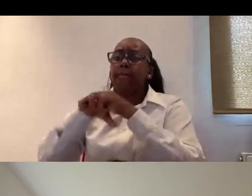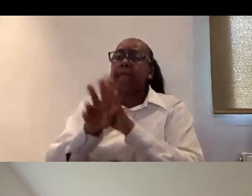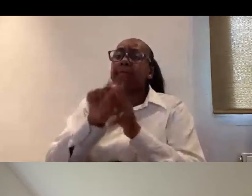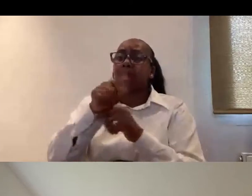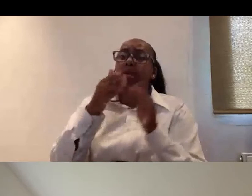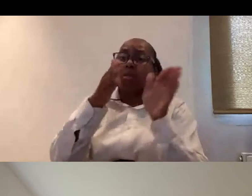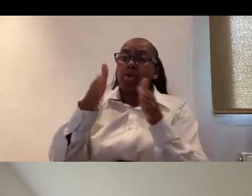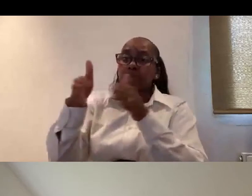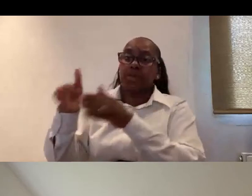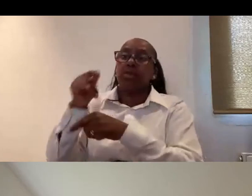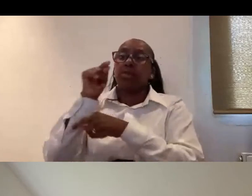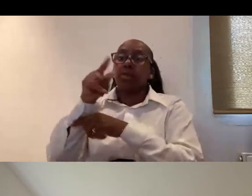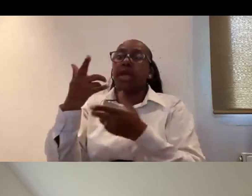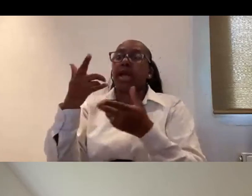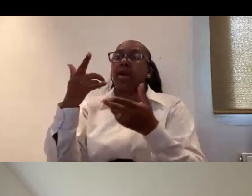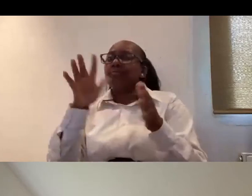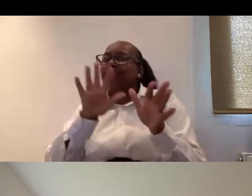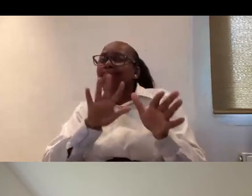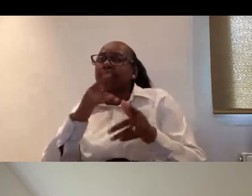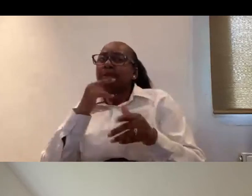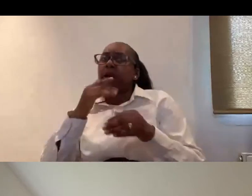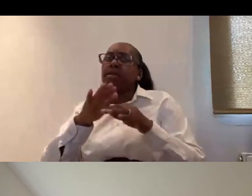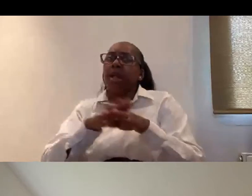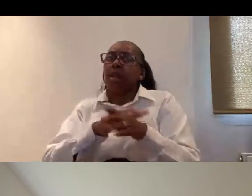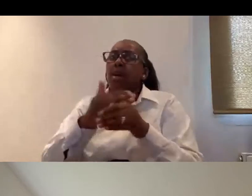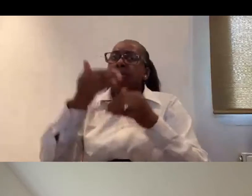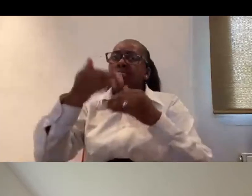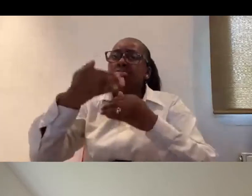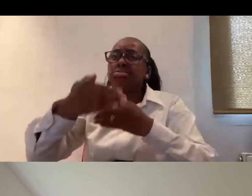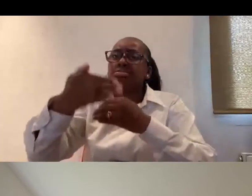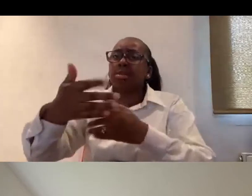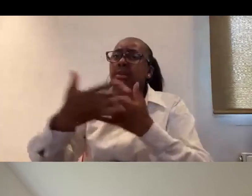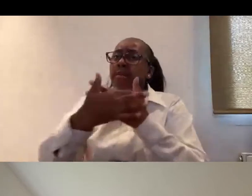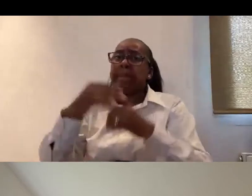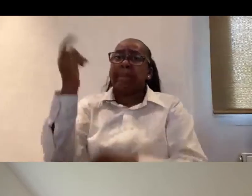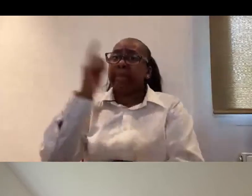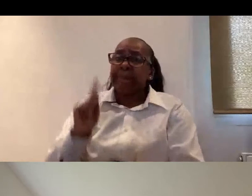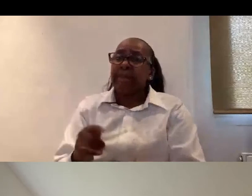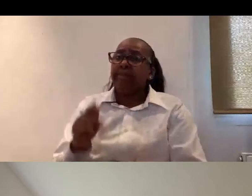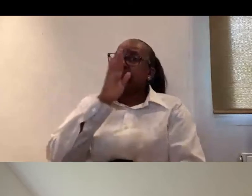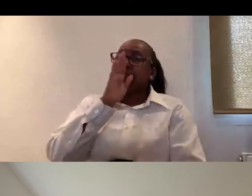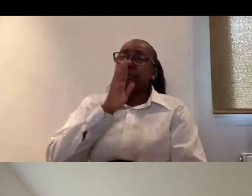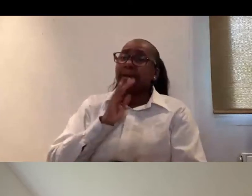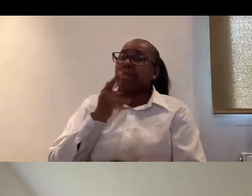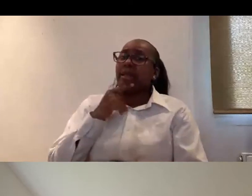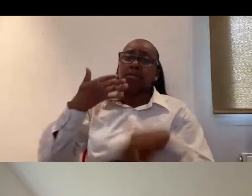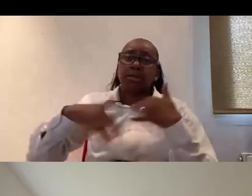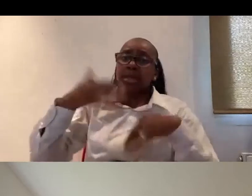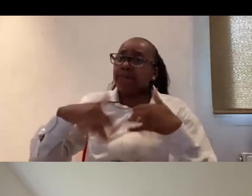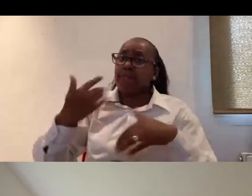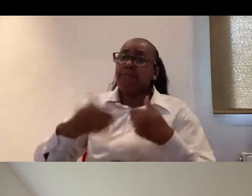rapidly understanding more and more about features of long COVID, because so many people sadly are suffering for